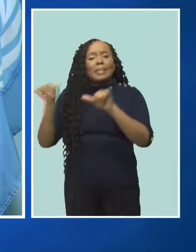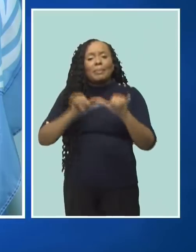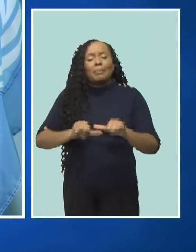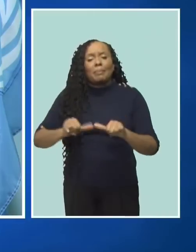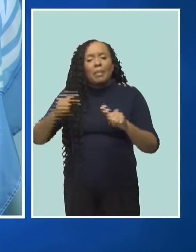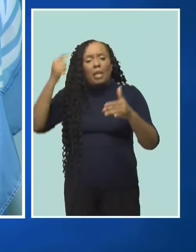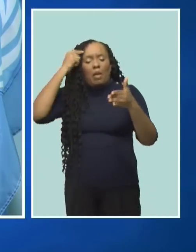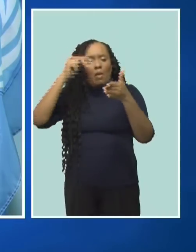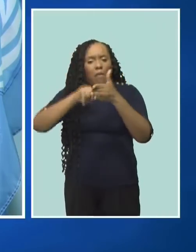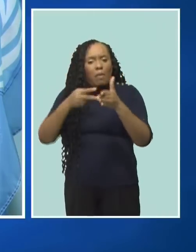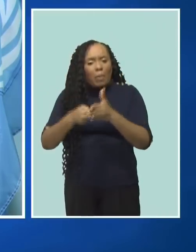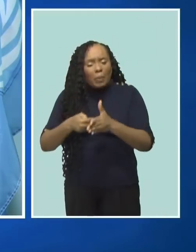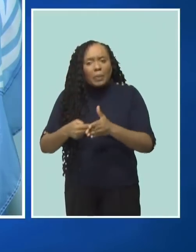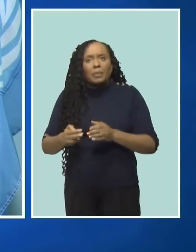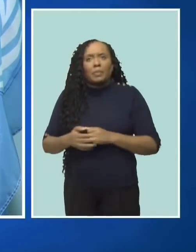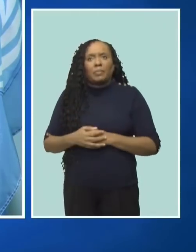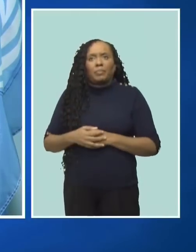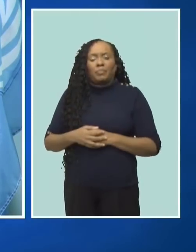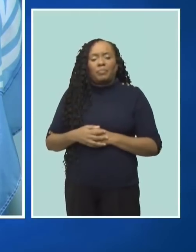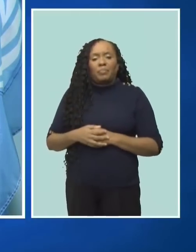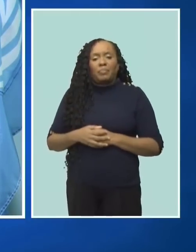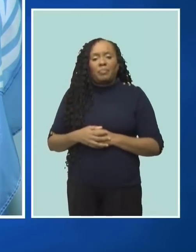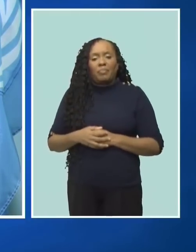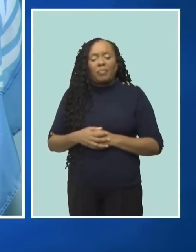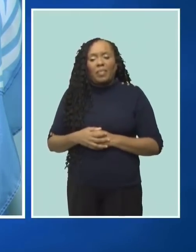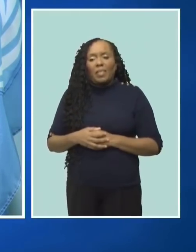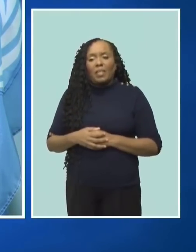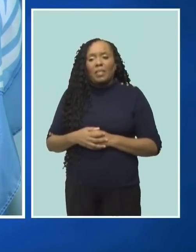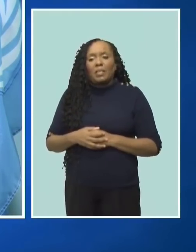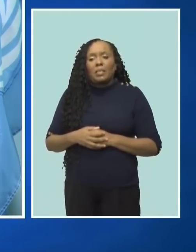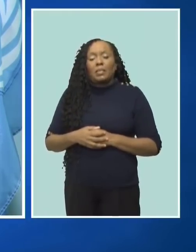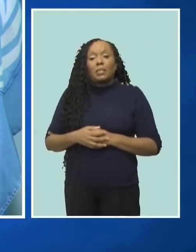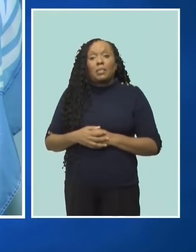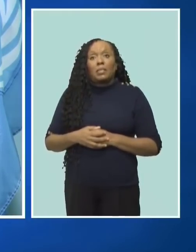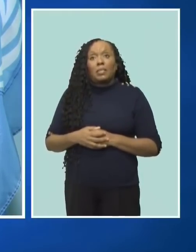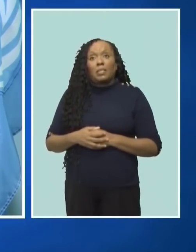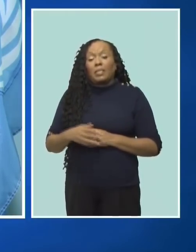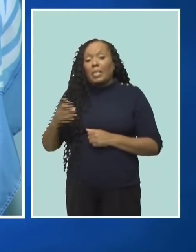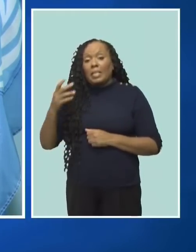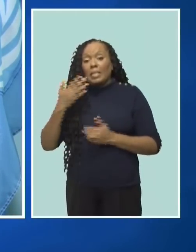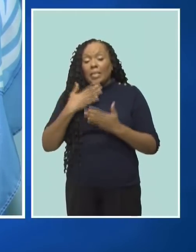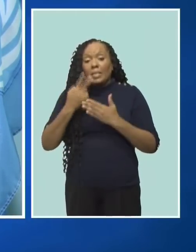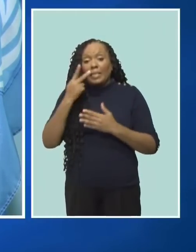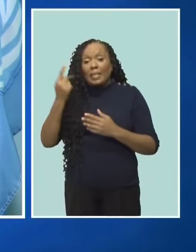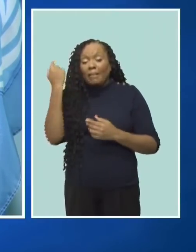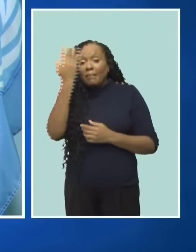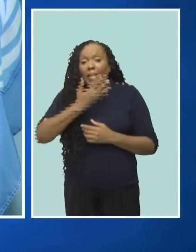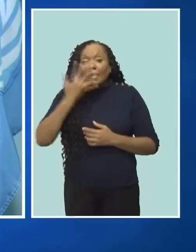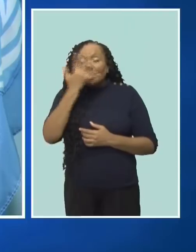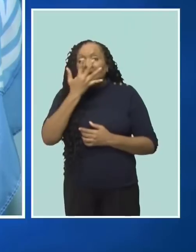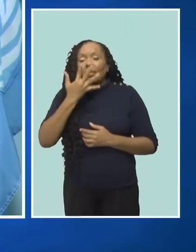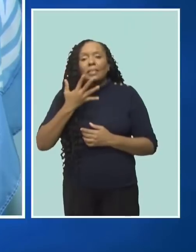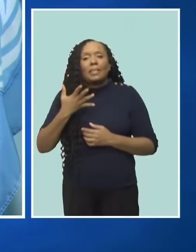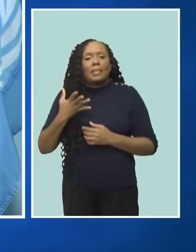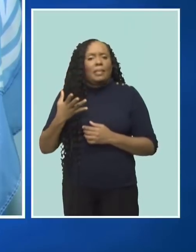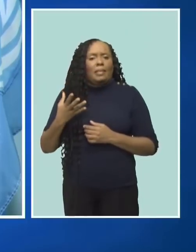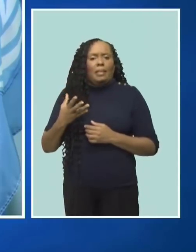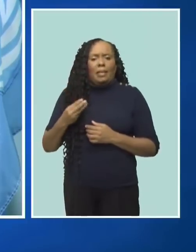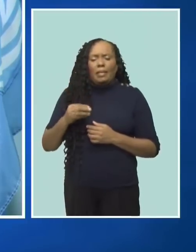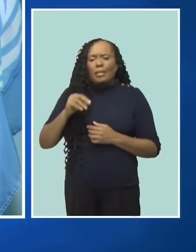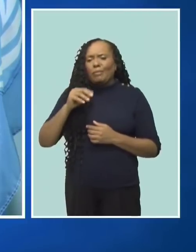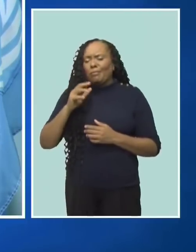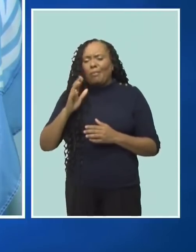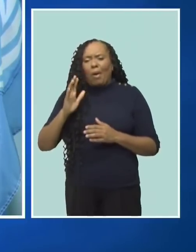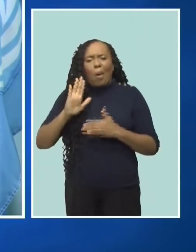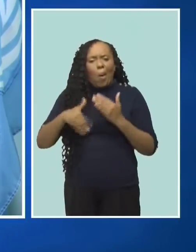faces representing our 394 United Nations staff members and the Bretton Woods institutions who work